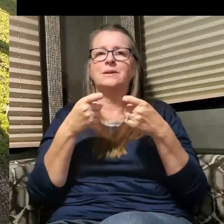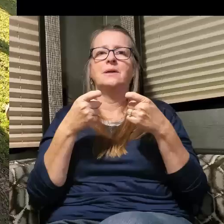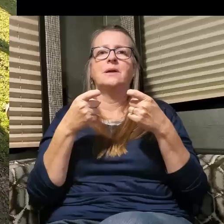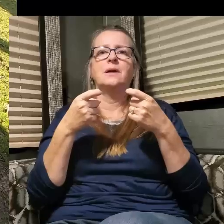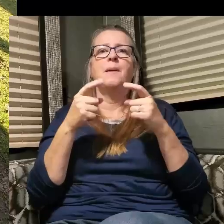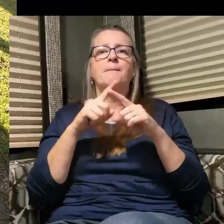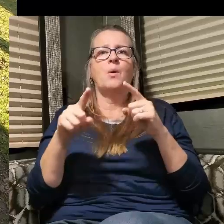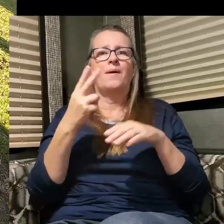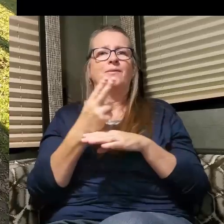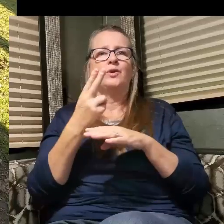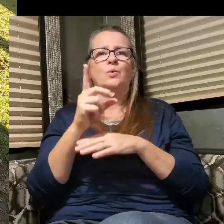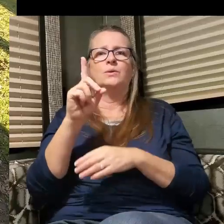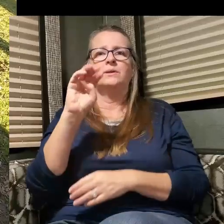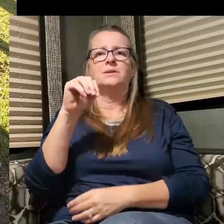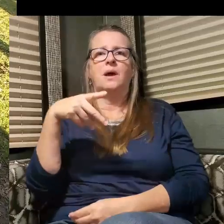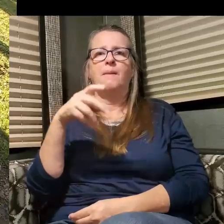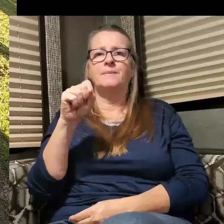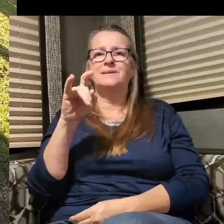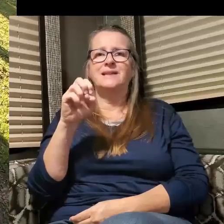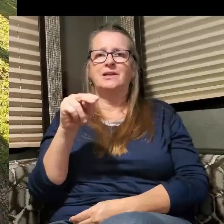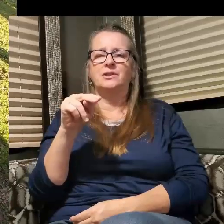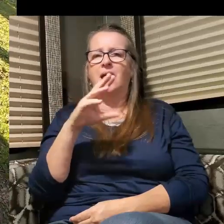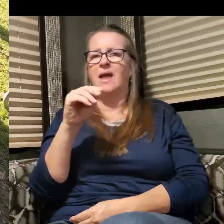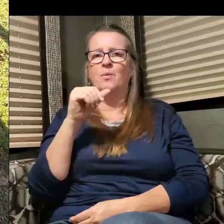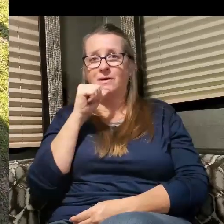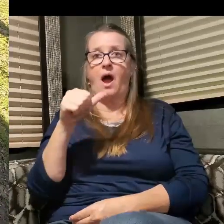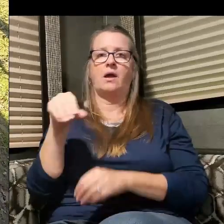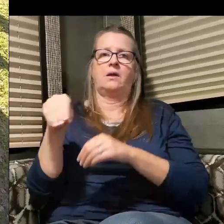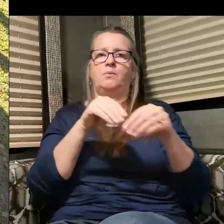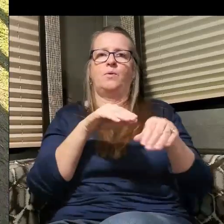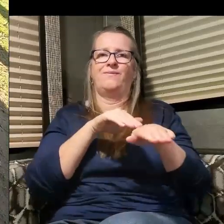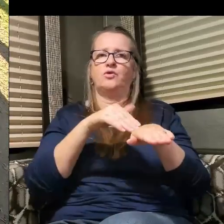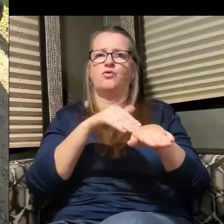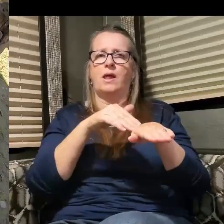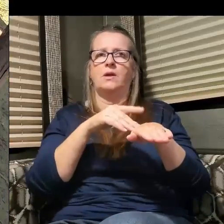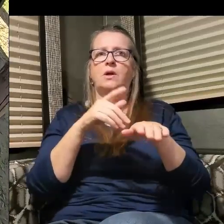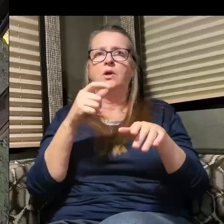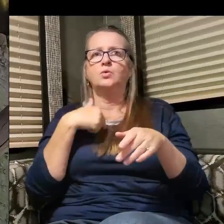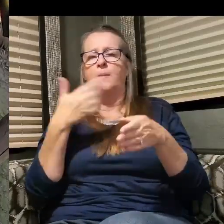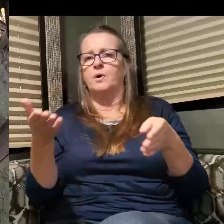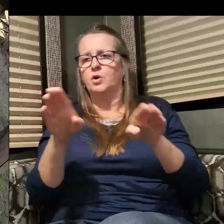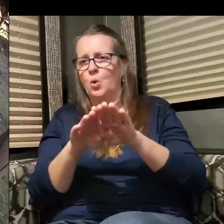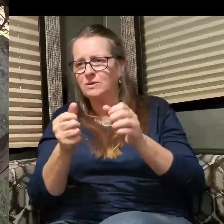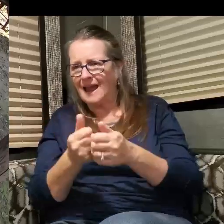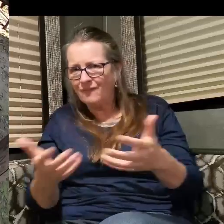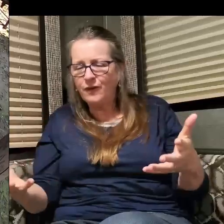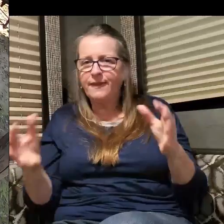we have a dump station, and we're not moving the trailer. All right, so I'm gonna make sure everything's closed up here,